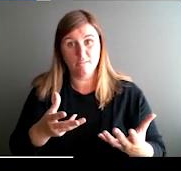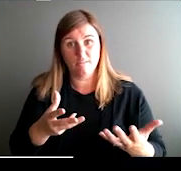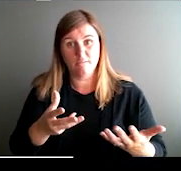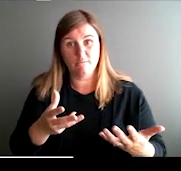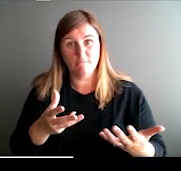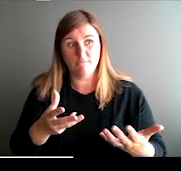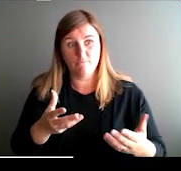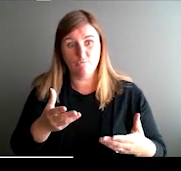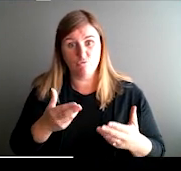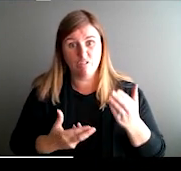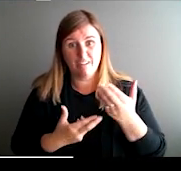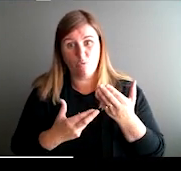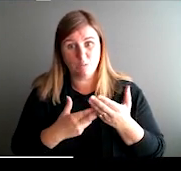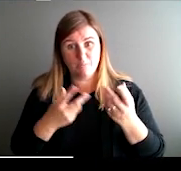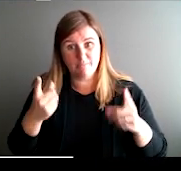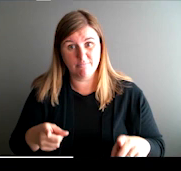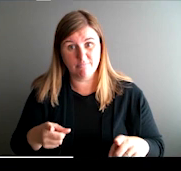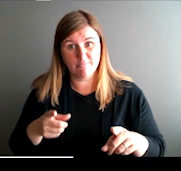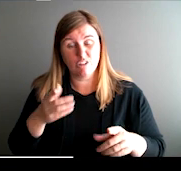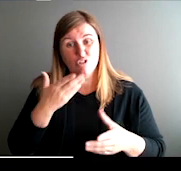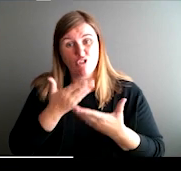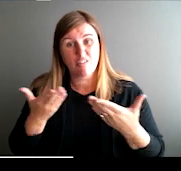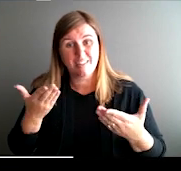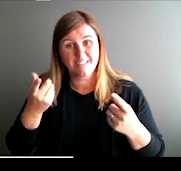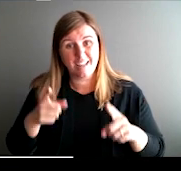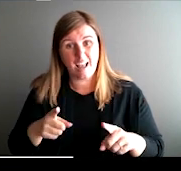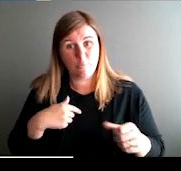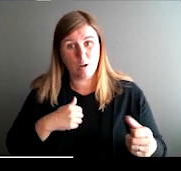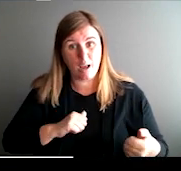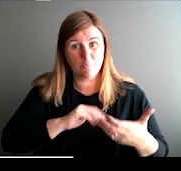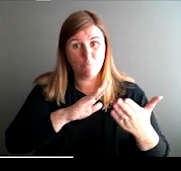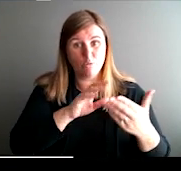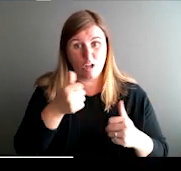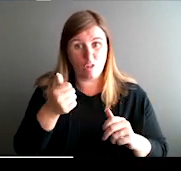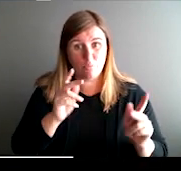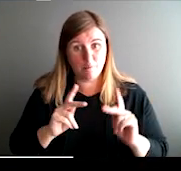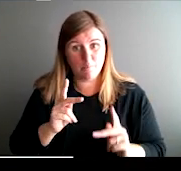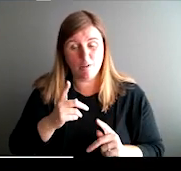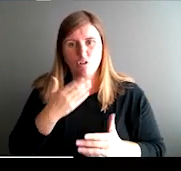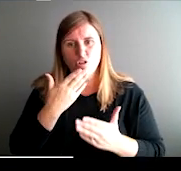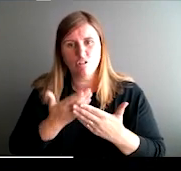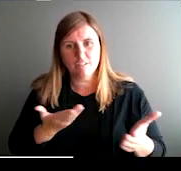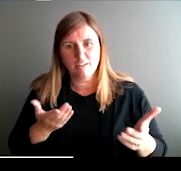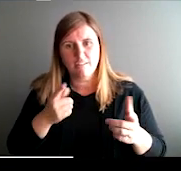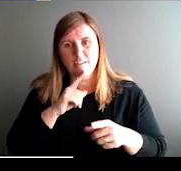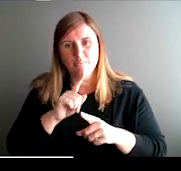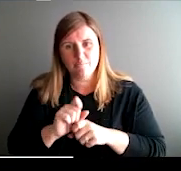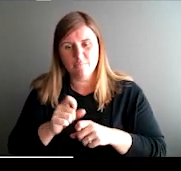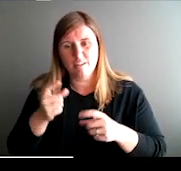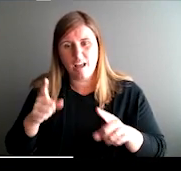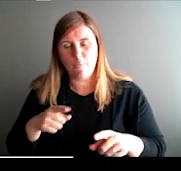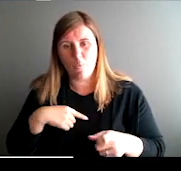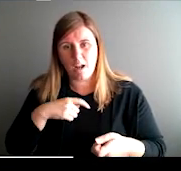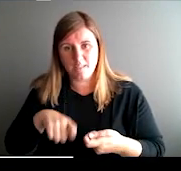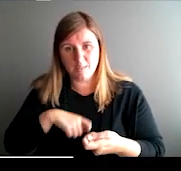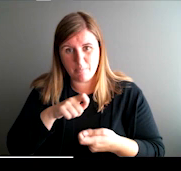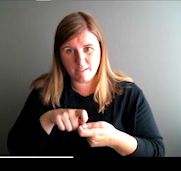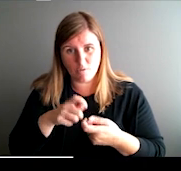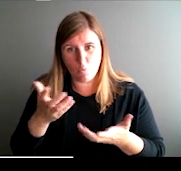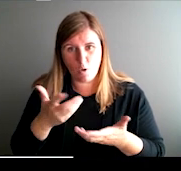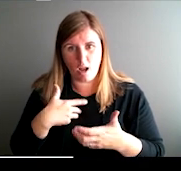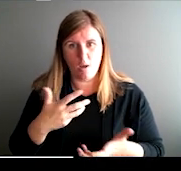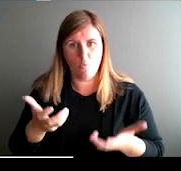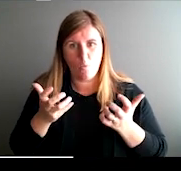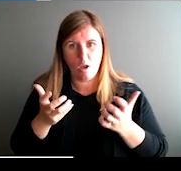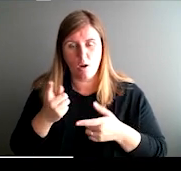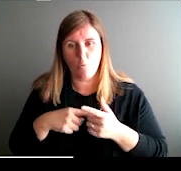reinforcement. That good stuff happens when I approach other people. And good stuff especially happens when I specify what I want,